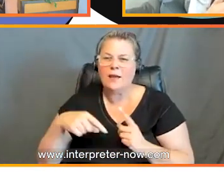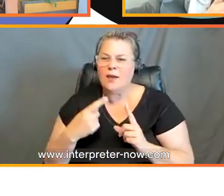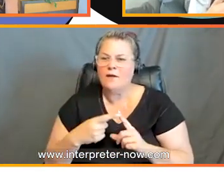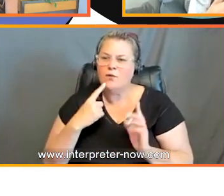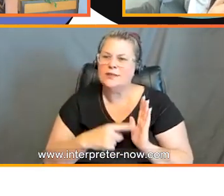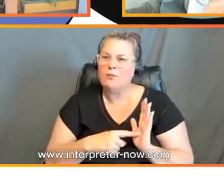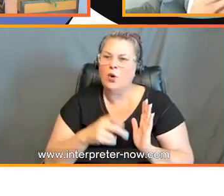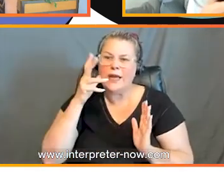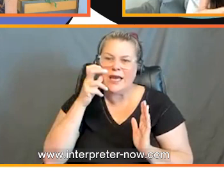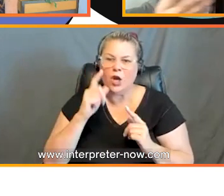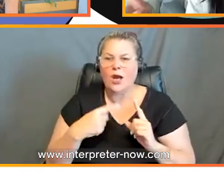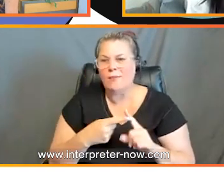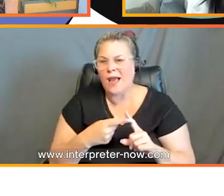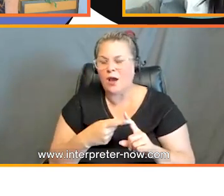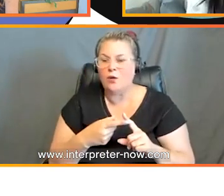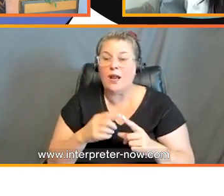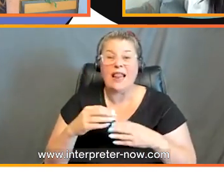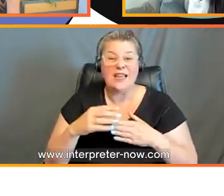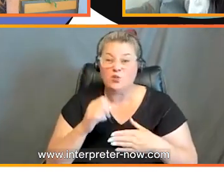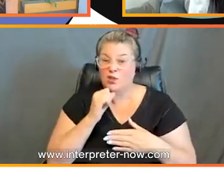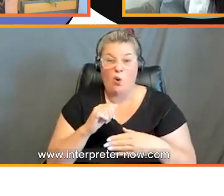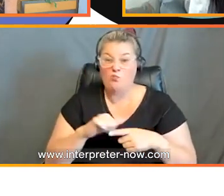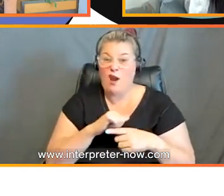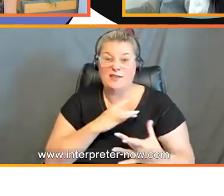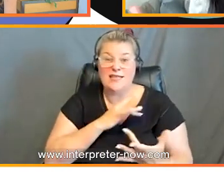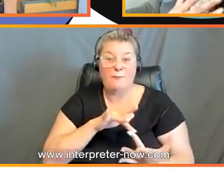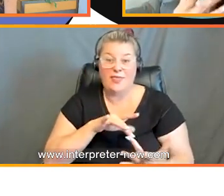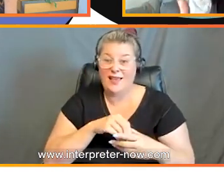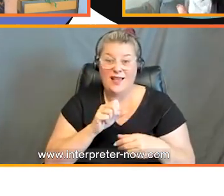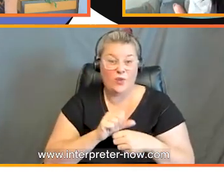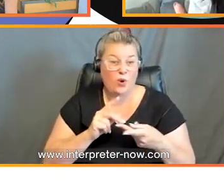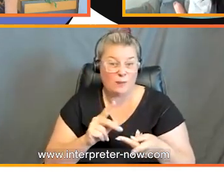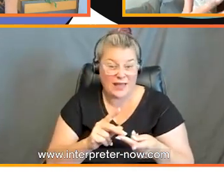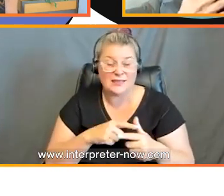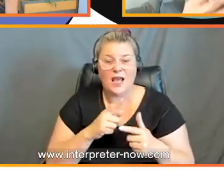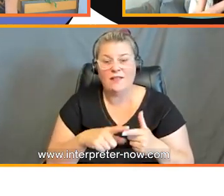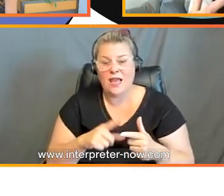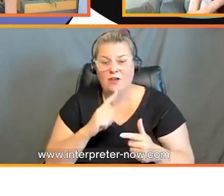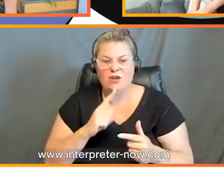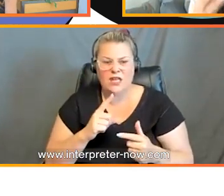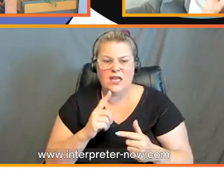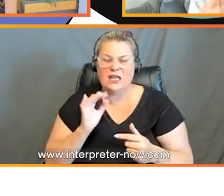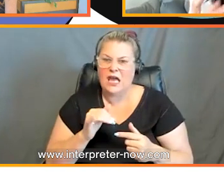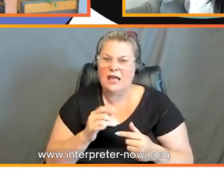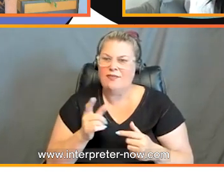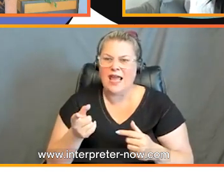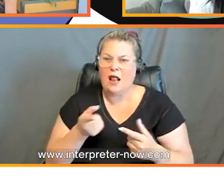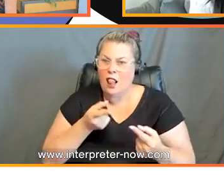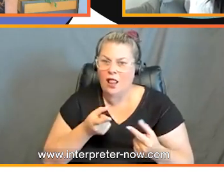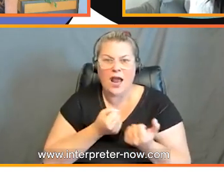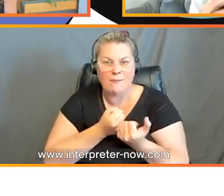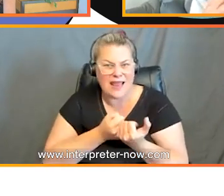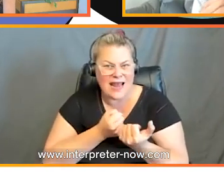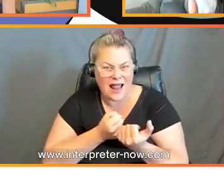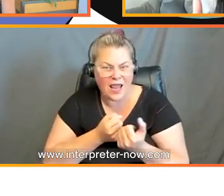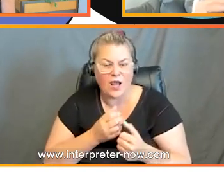in the workplace, and for that reason, it's harder for them to serve as allies, or for that matter, leaders who are really